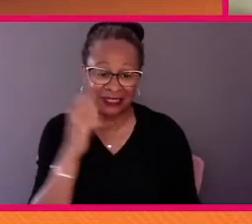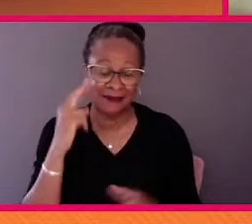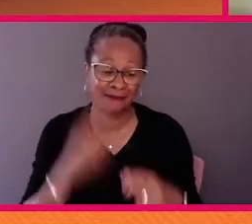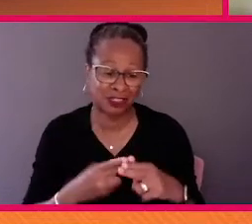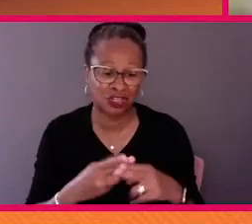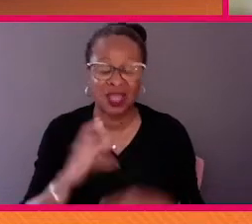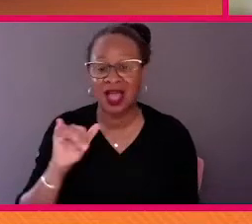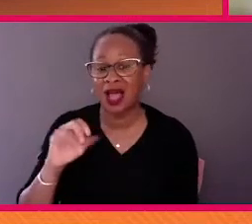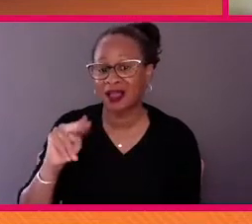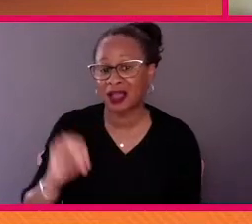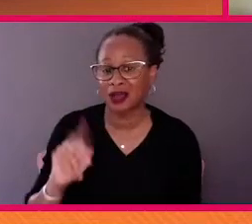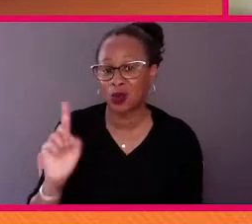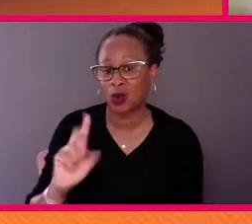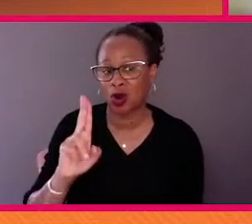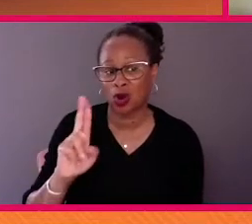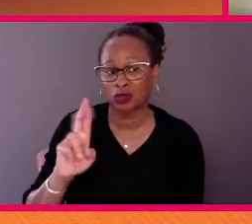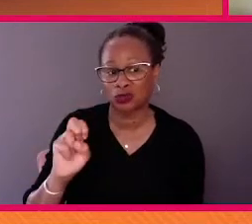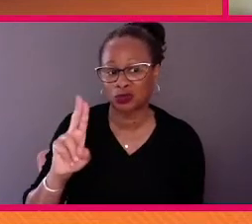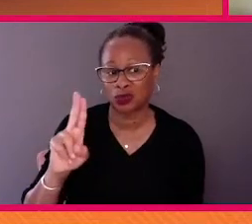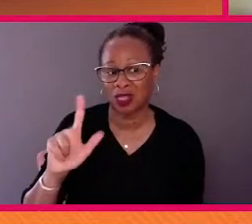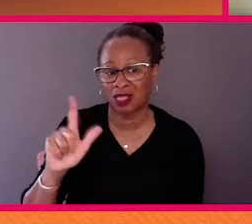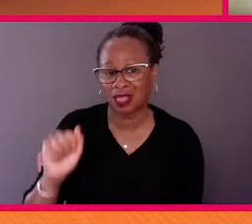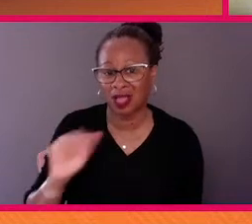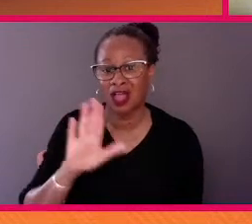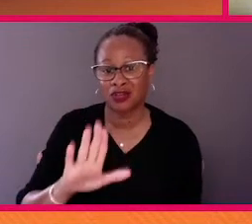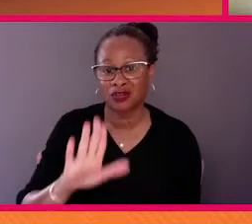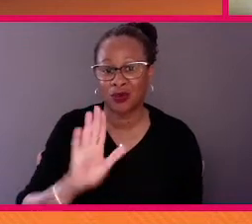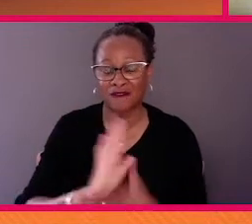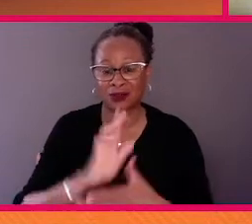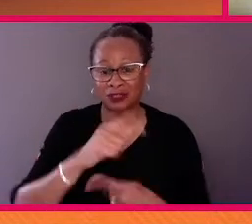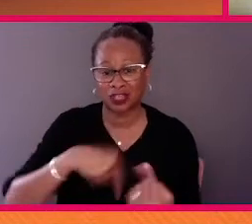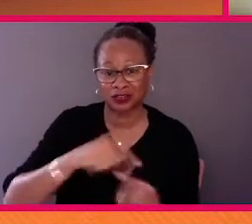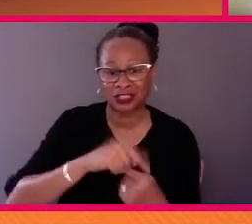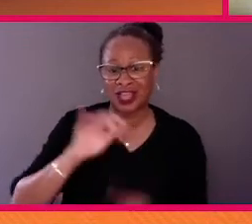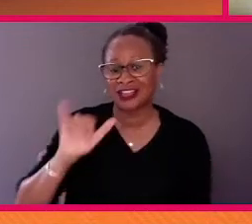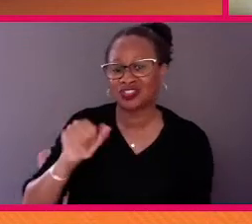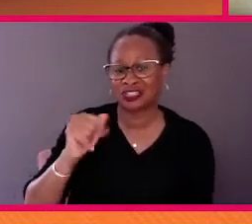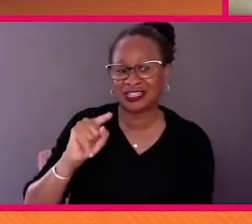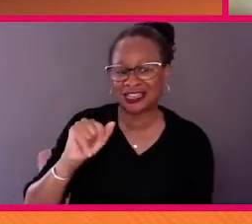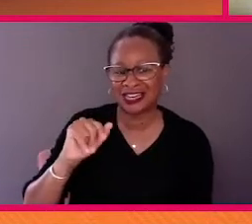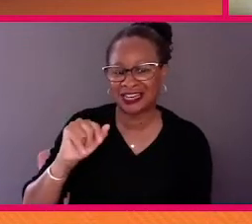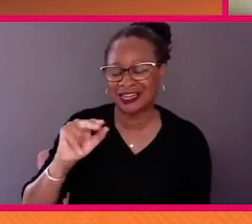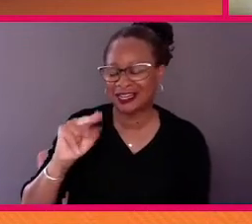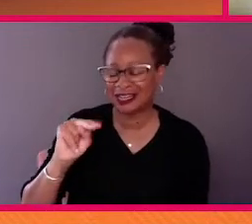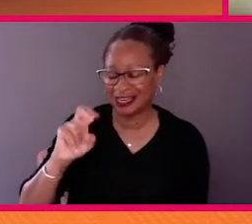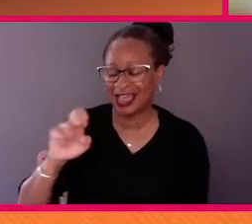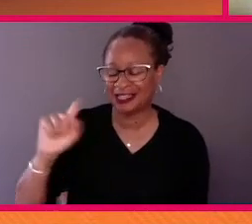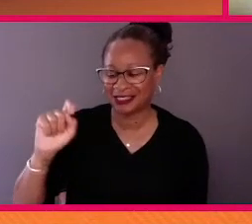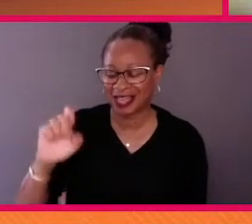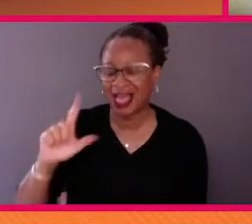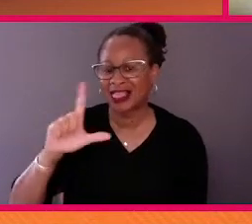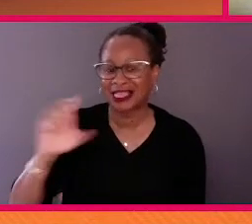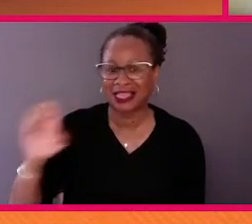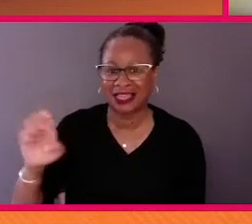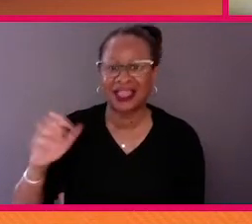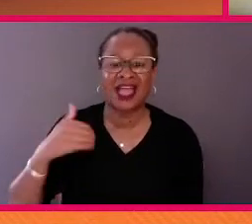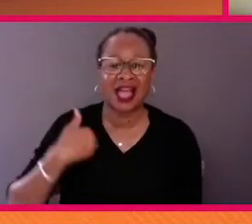icon of which Ursula, your film is centered around, Jeanette Lee. I very much have memories of Black